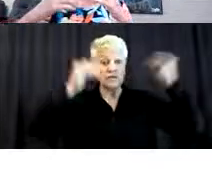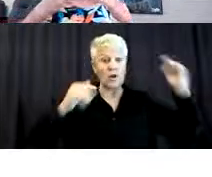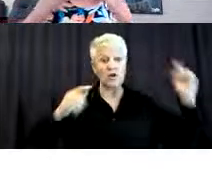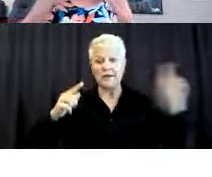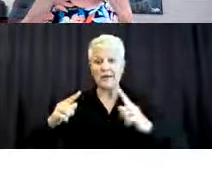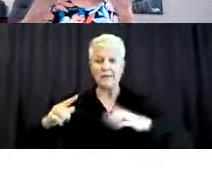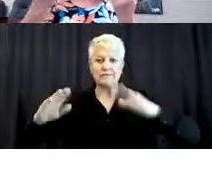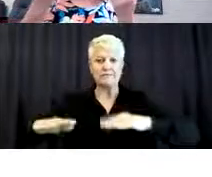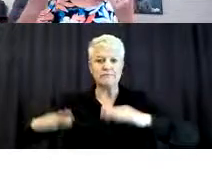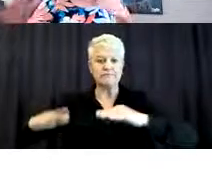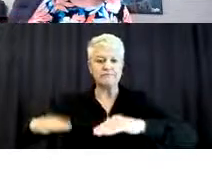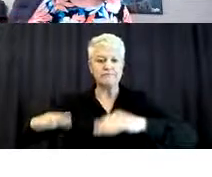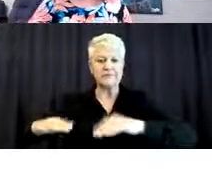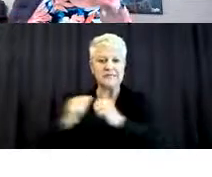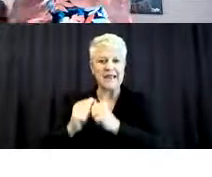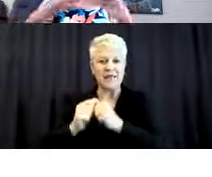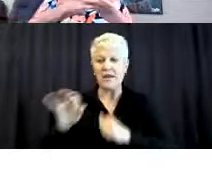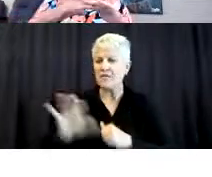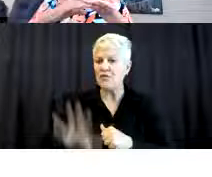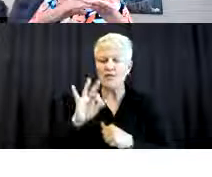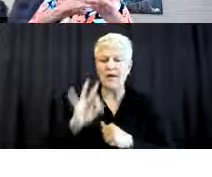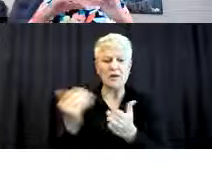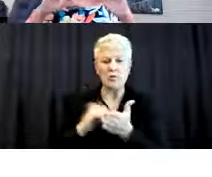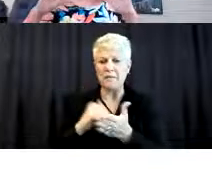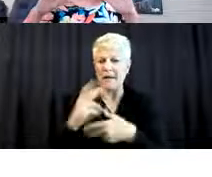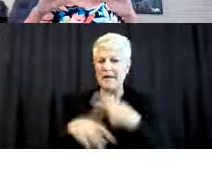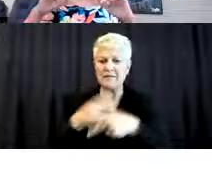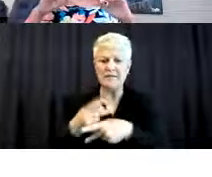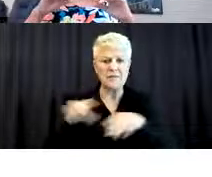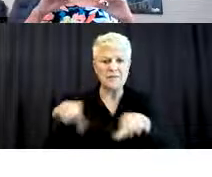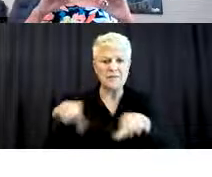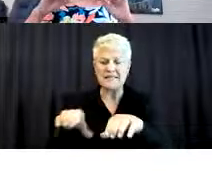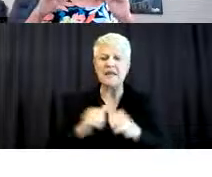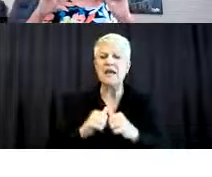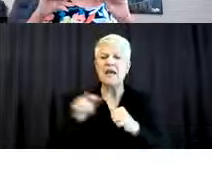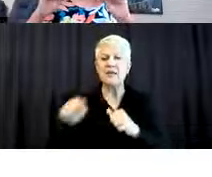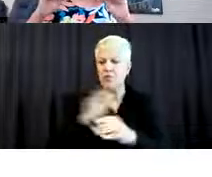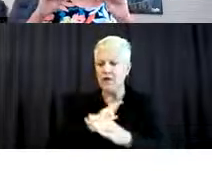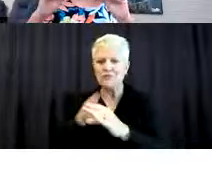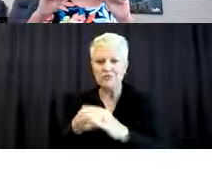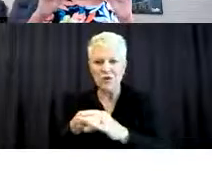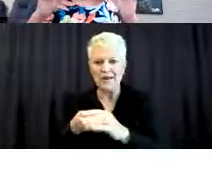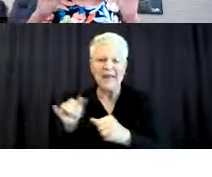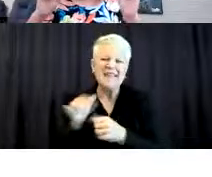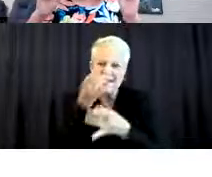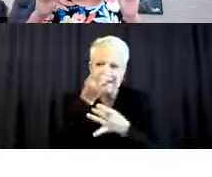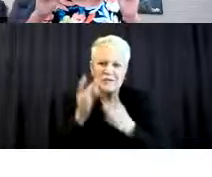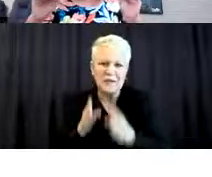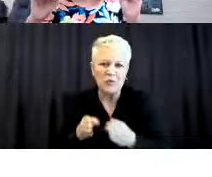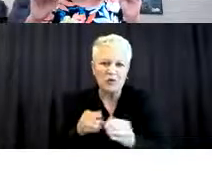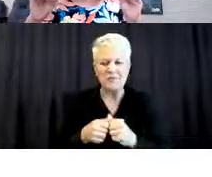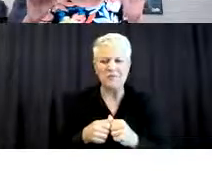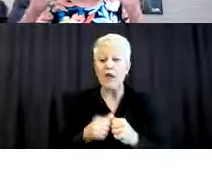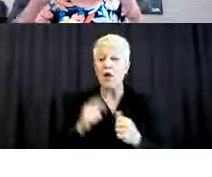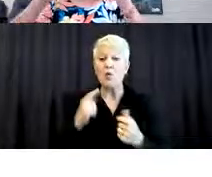drum. So if you find some activity, a repetitive type of thing, you can simply enter in as an interested party. And what that